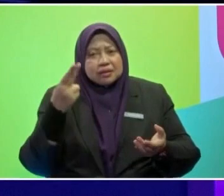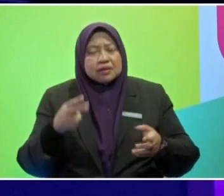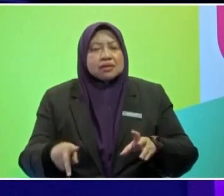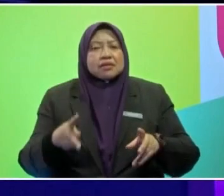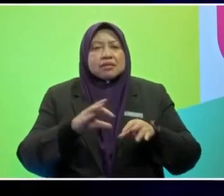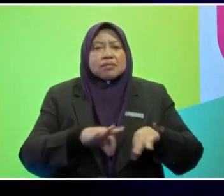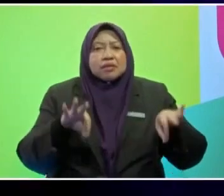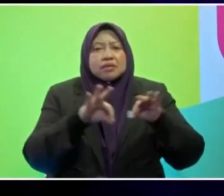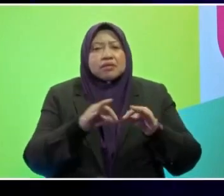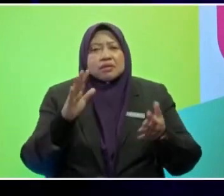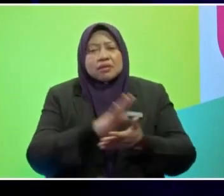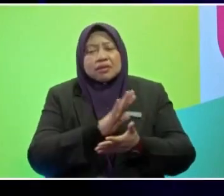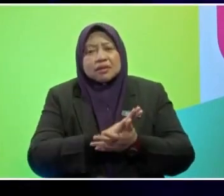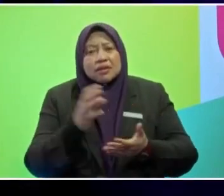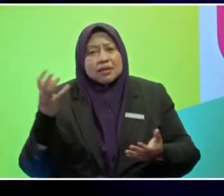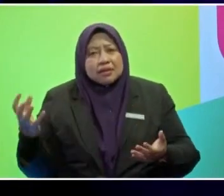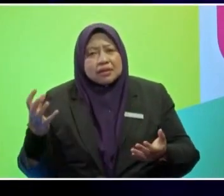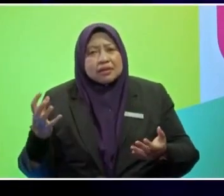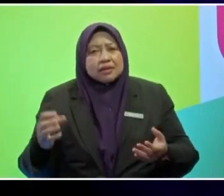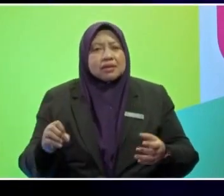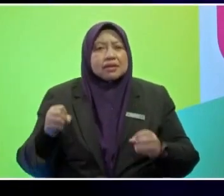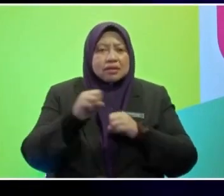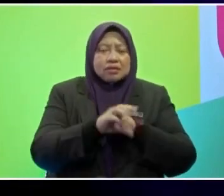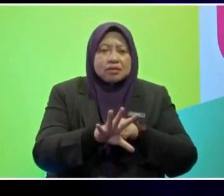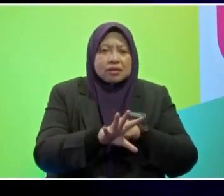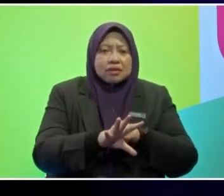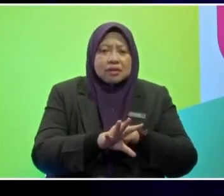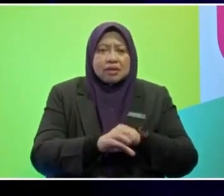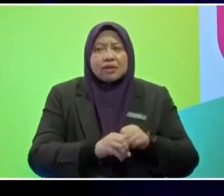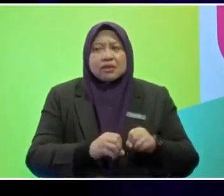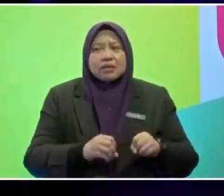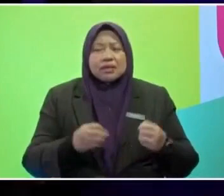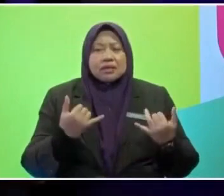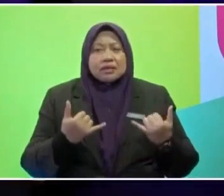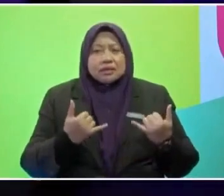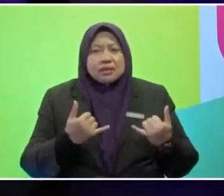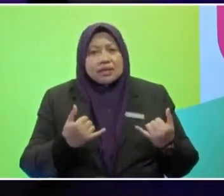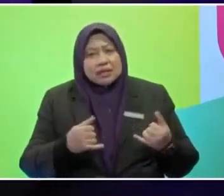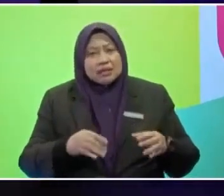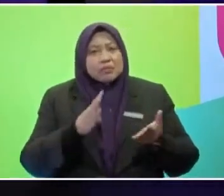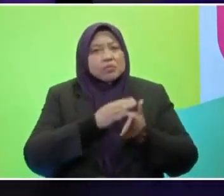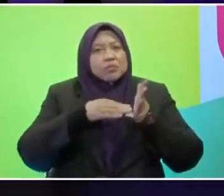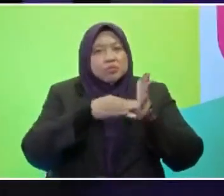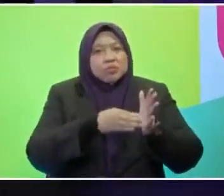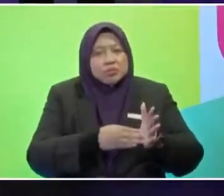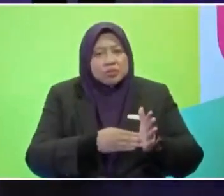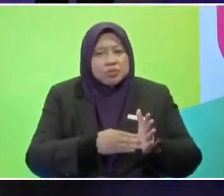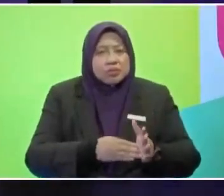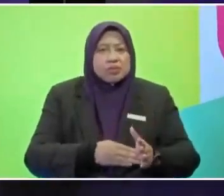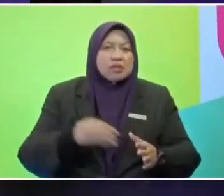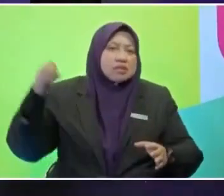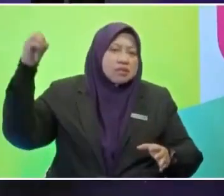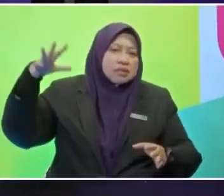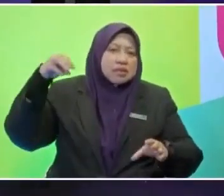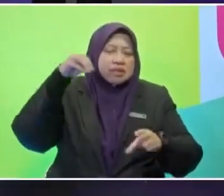some wooden blocks. Okay, Mr. Quek, now that we've tried and proven from our experiment that light travels in a straight line,